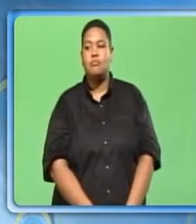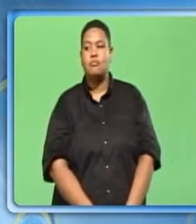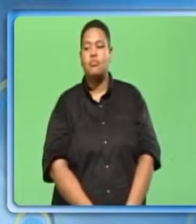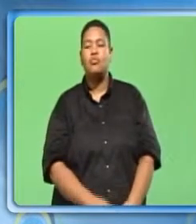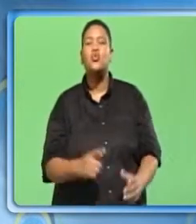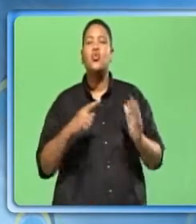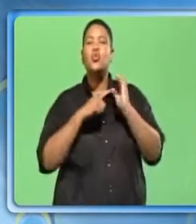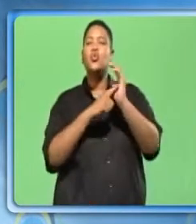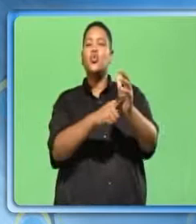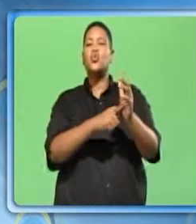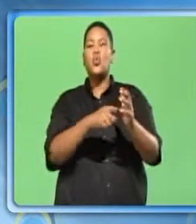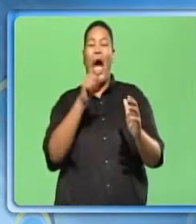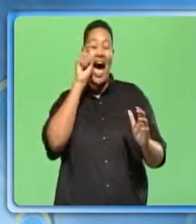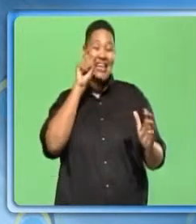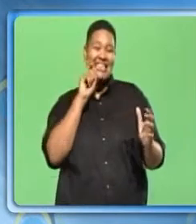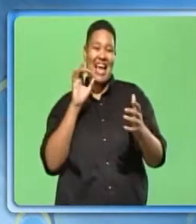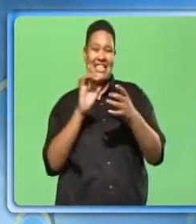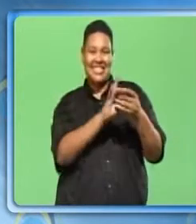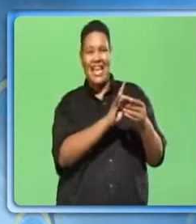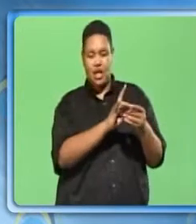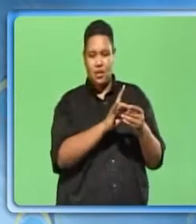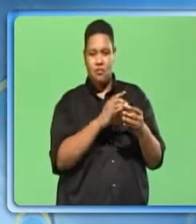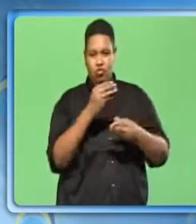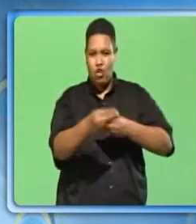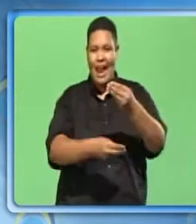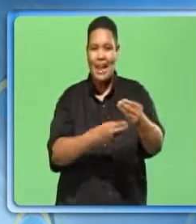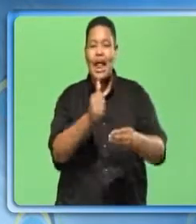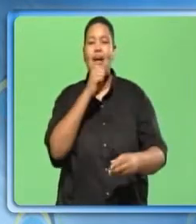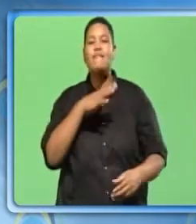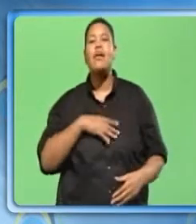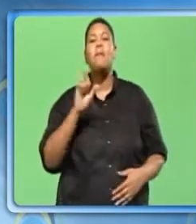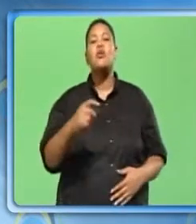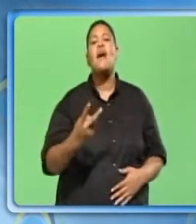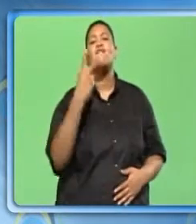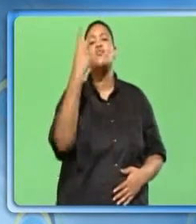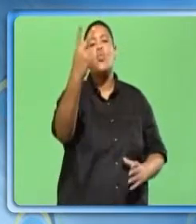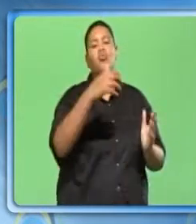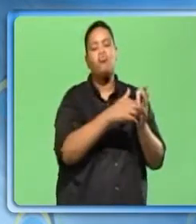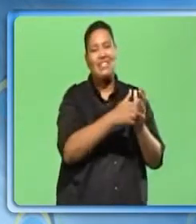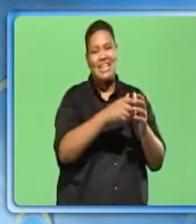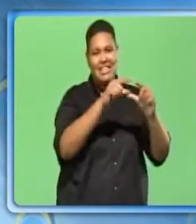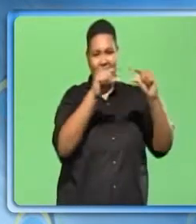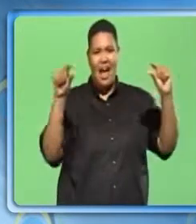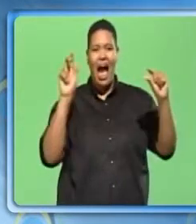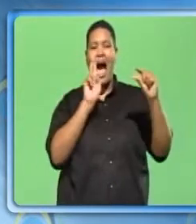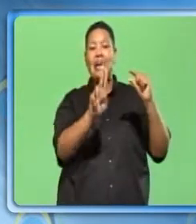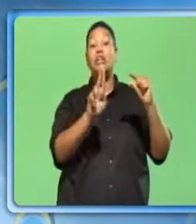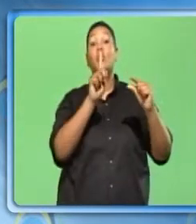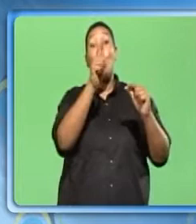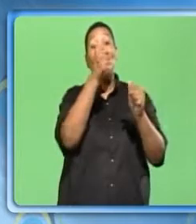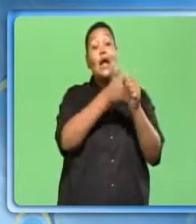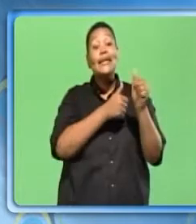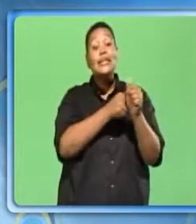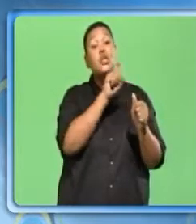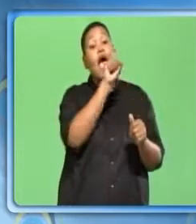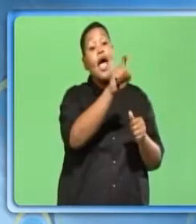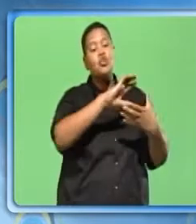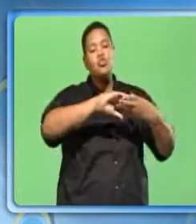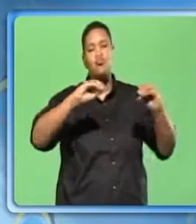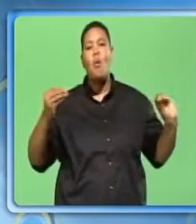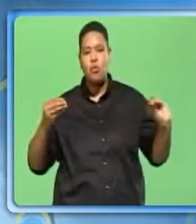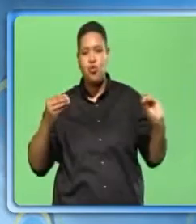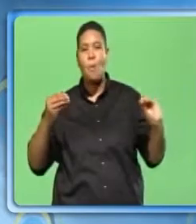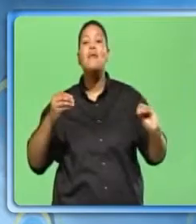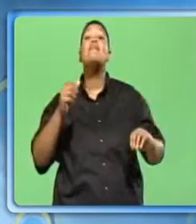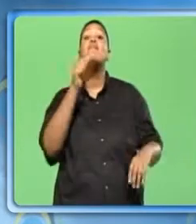To show a sex-linked trait, a female must have two recessive alleles, one on each X chromosome.